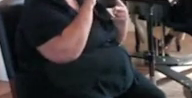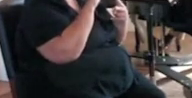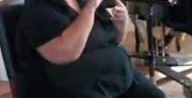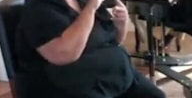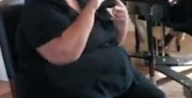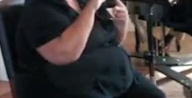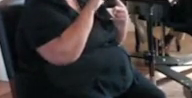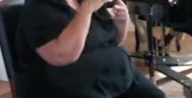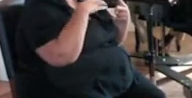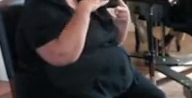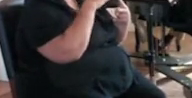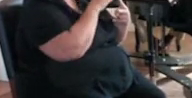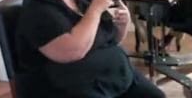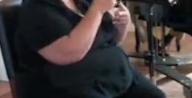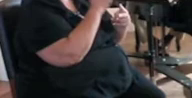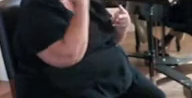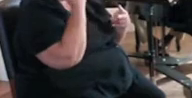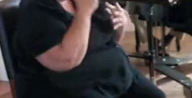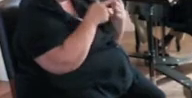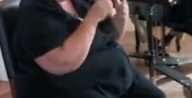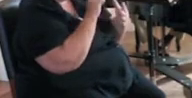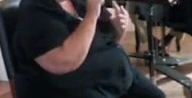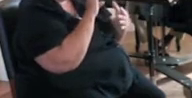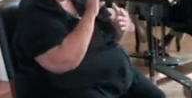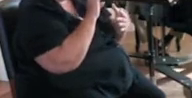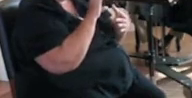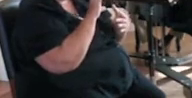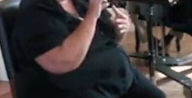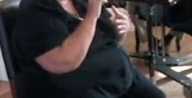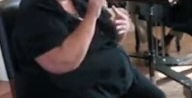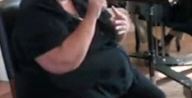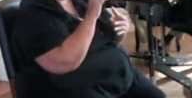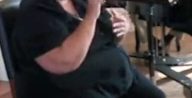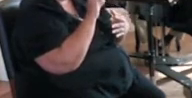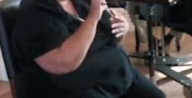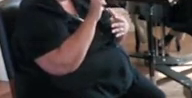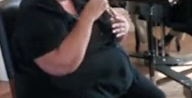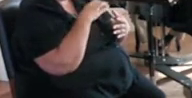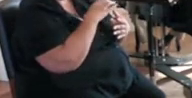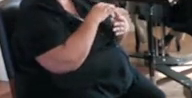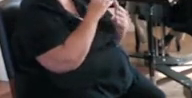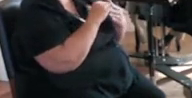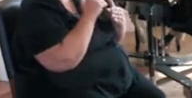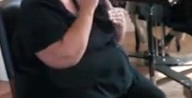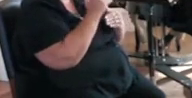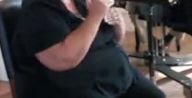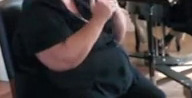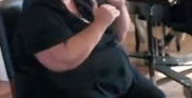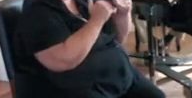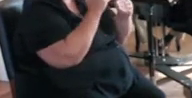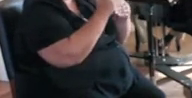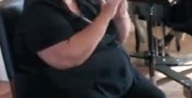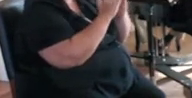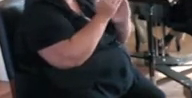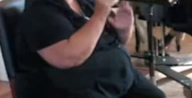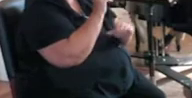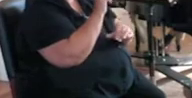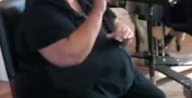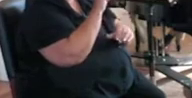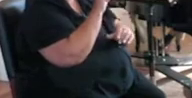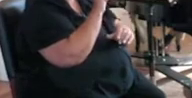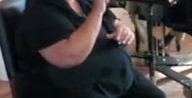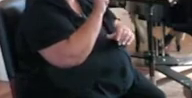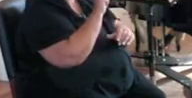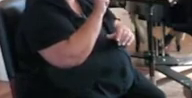those of you who don't know what an ecclesiastical council is, it's a step on the way to ordination. In Judy's case, she